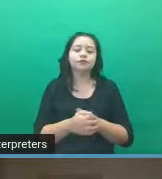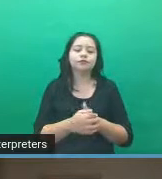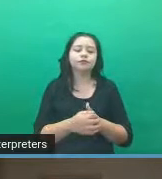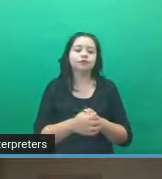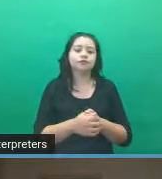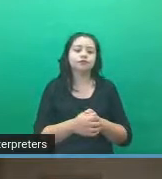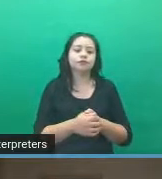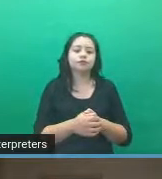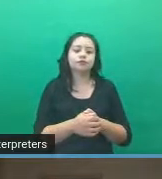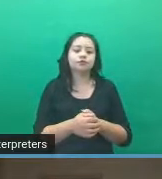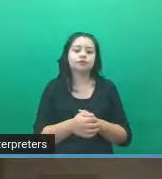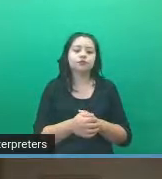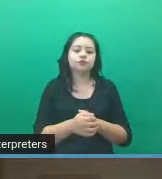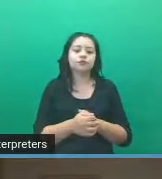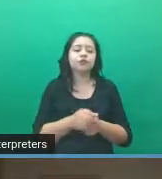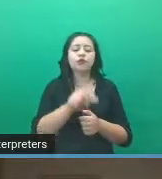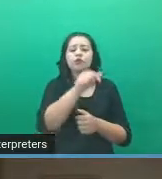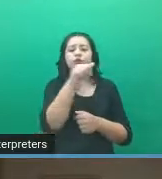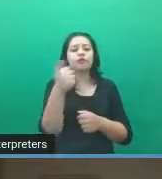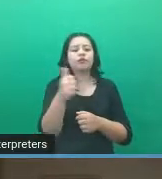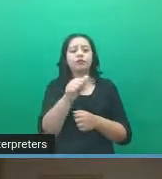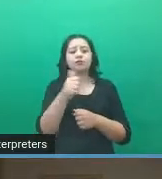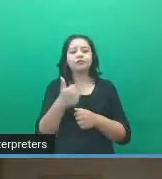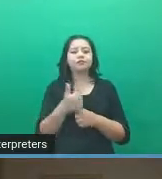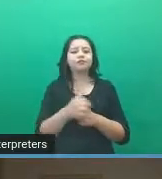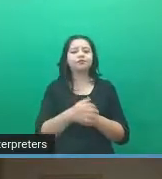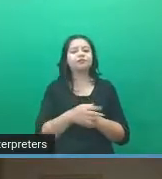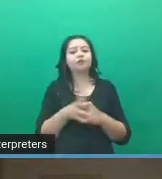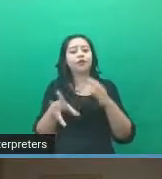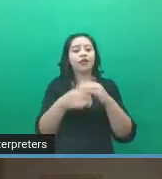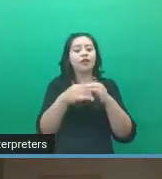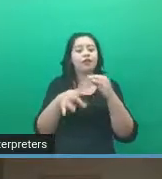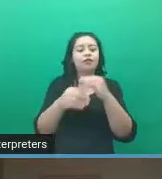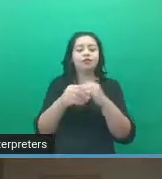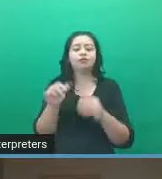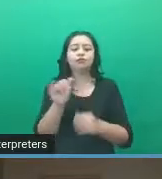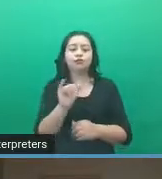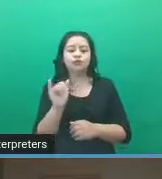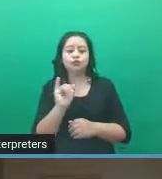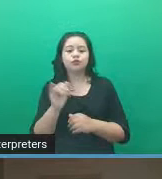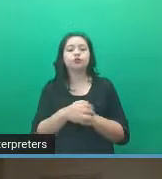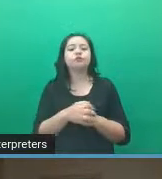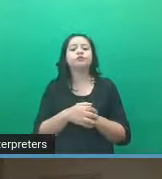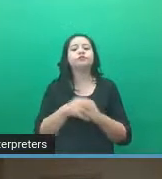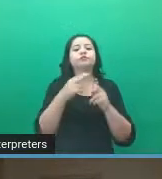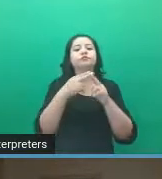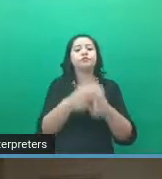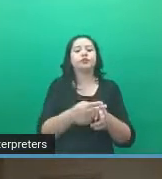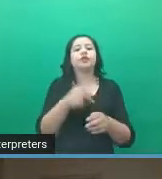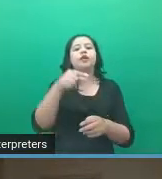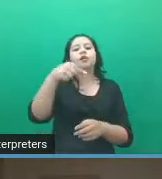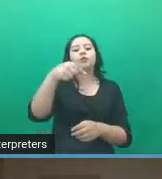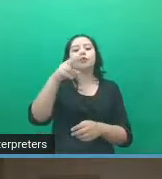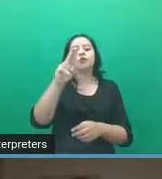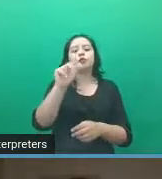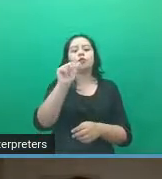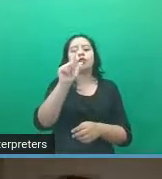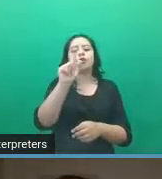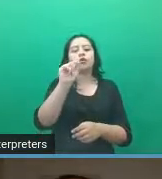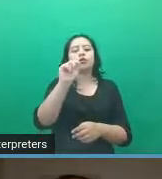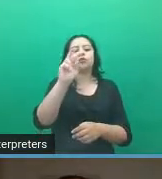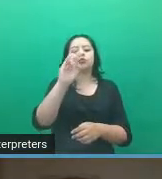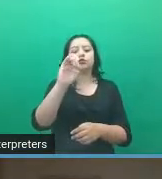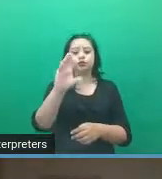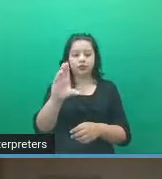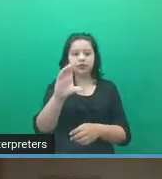slides. There are other highly rated add-ons, including Qualtrics and Alchemer. That was formerly known as a